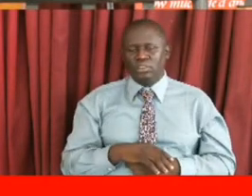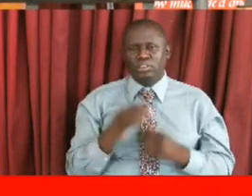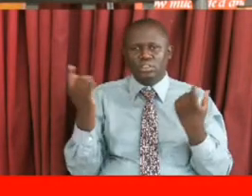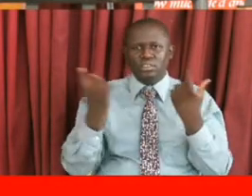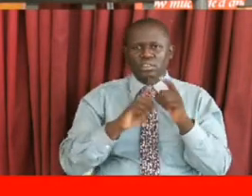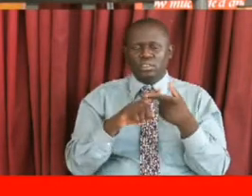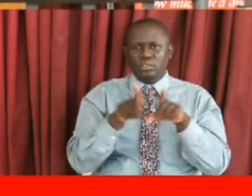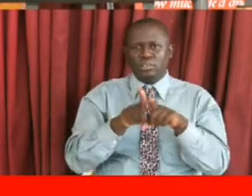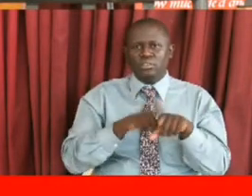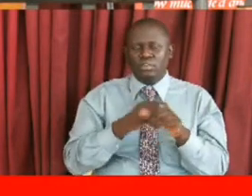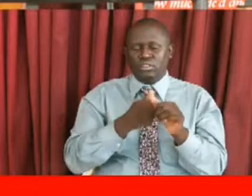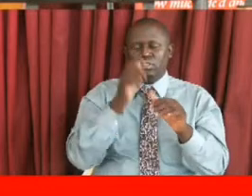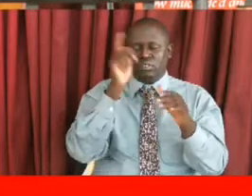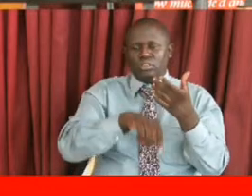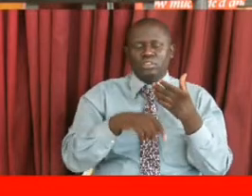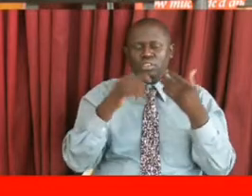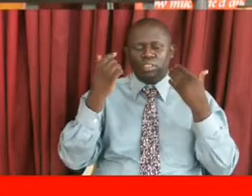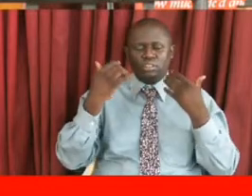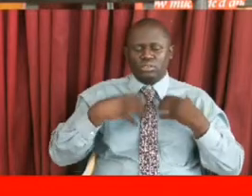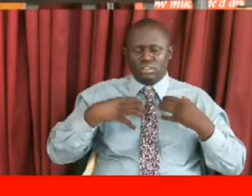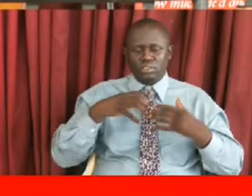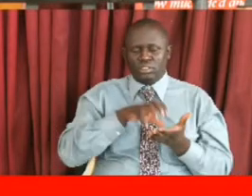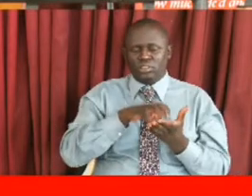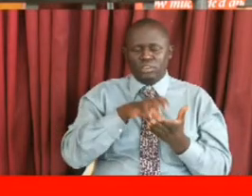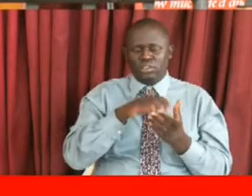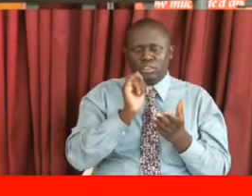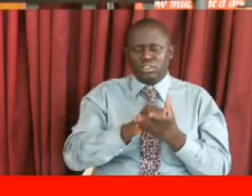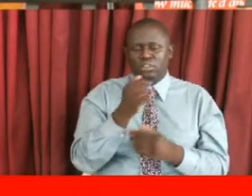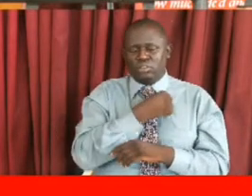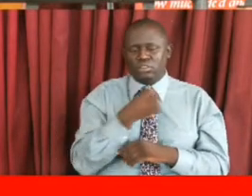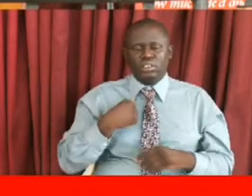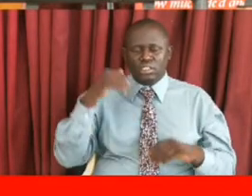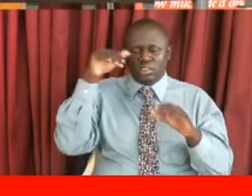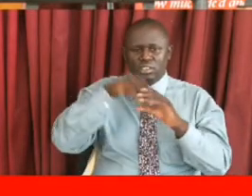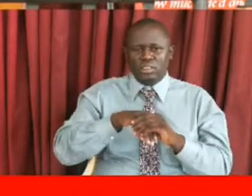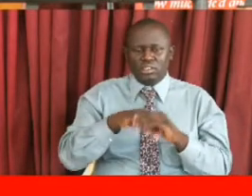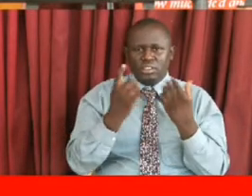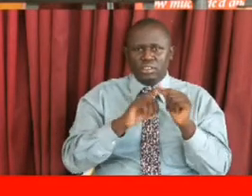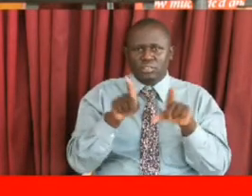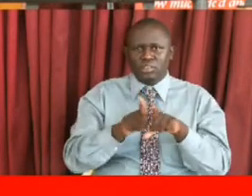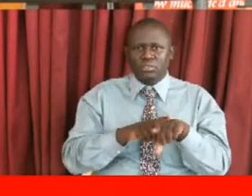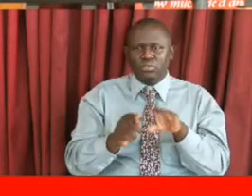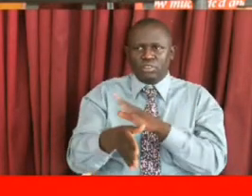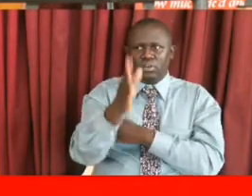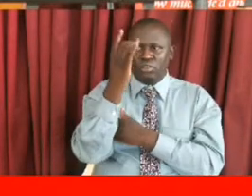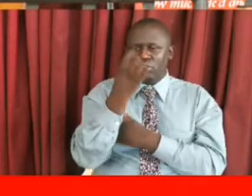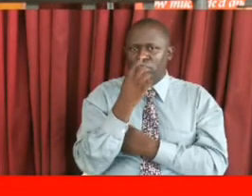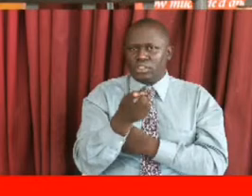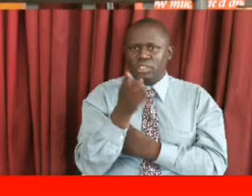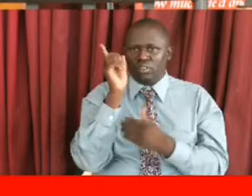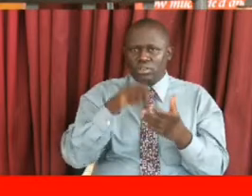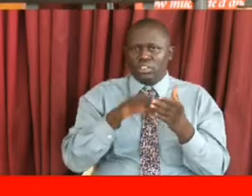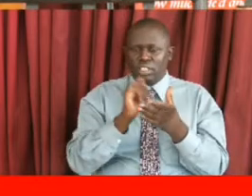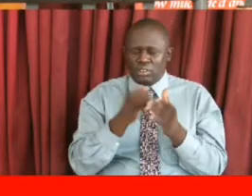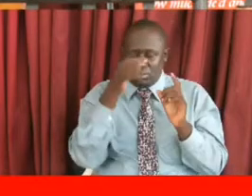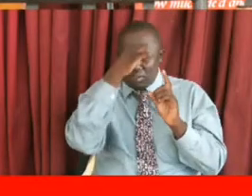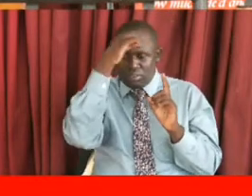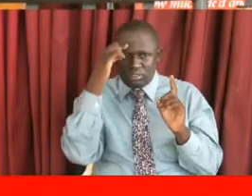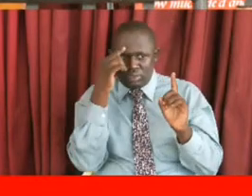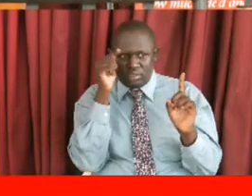life and God says it it isn't opened up to us because it is he to our